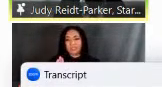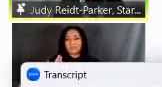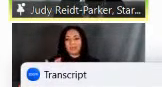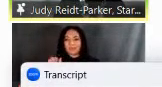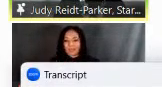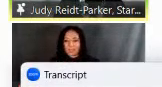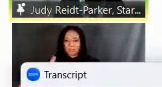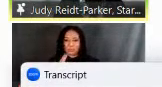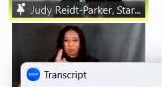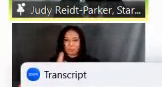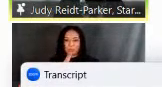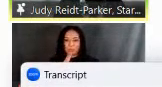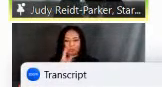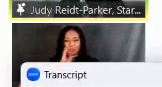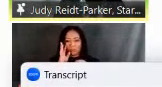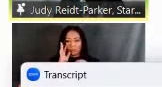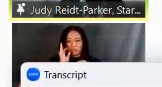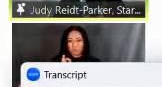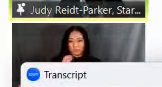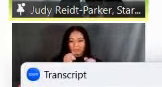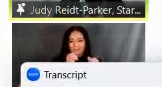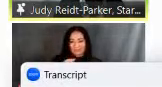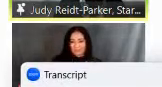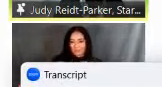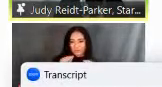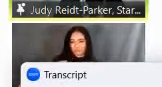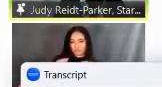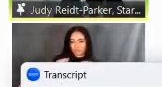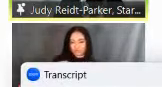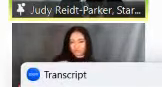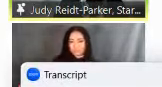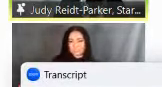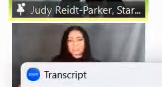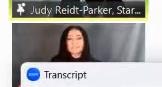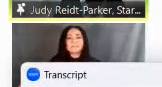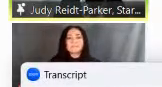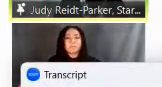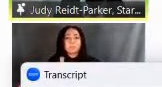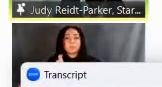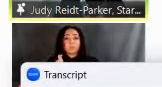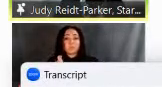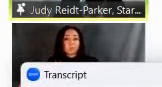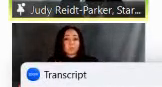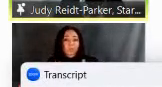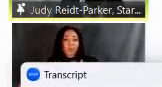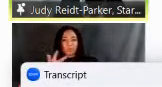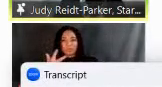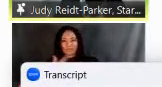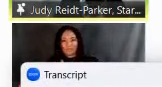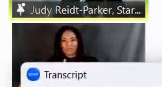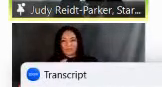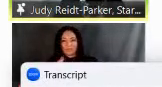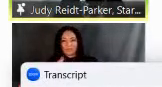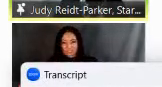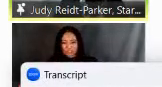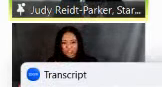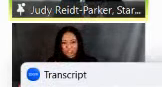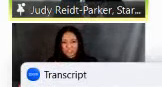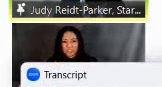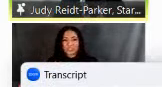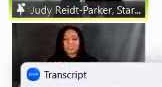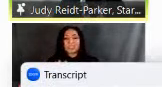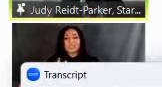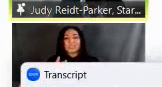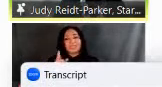instruction. Head Start requires ongoing observations and a formal assessment to be conducted at least 3 times a year. The assessment must